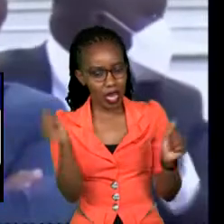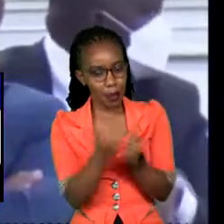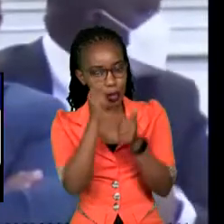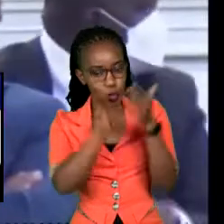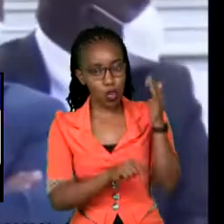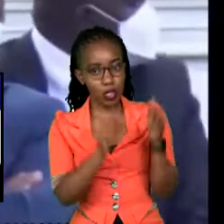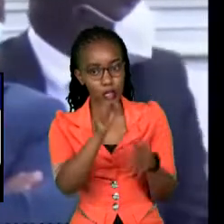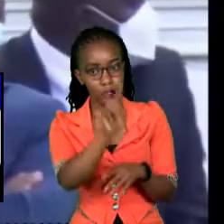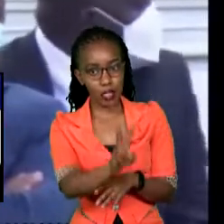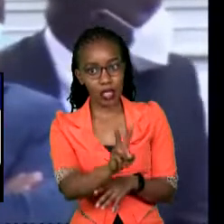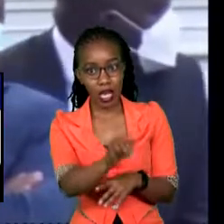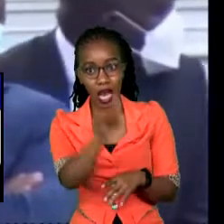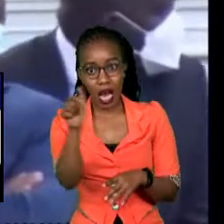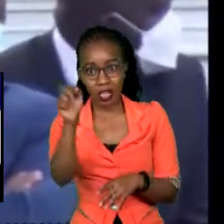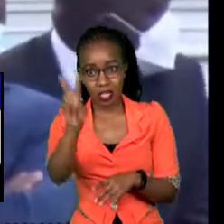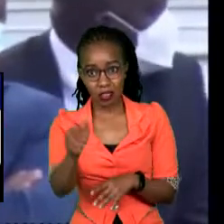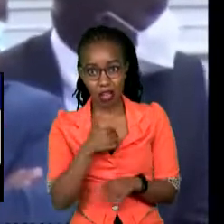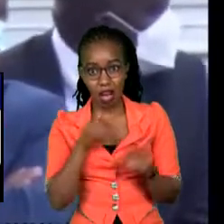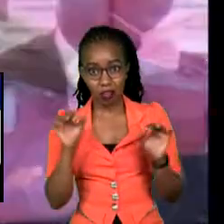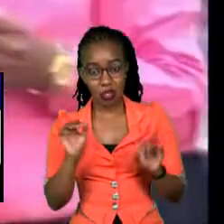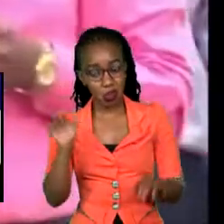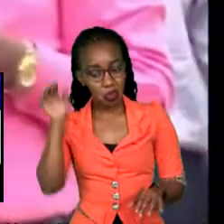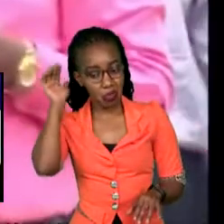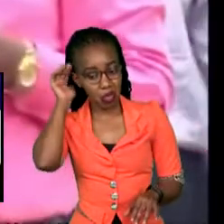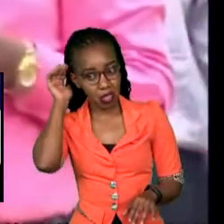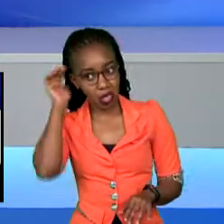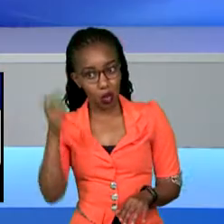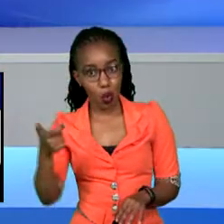runinga, na wale hawana runinga wasikize kwa redio.